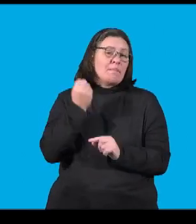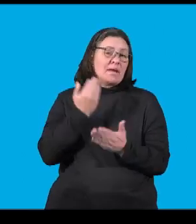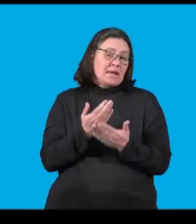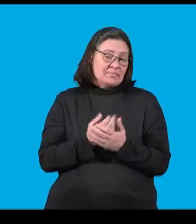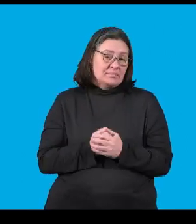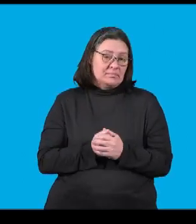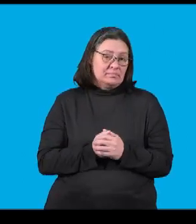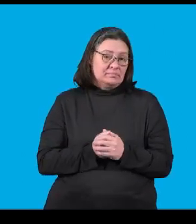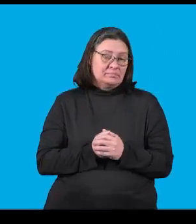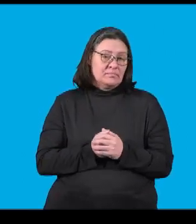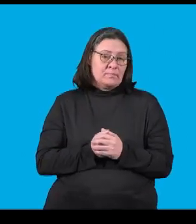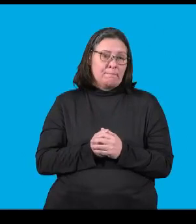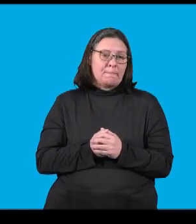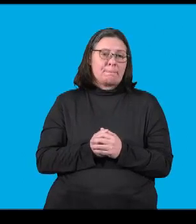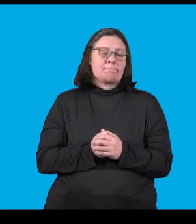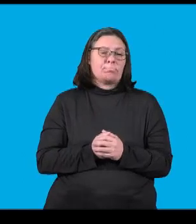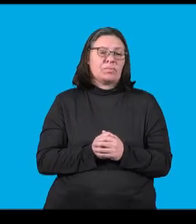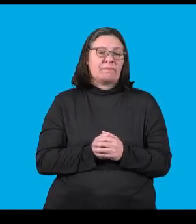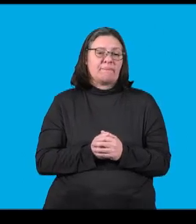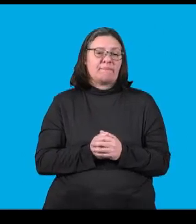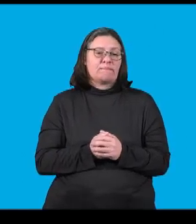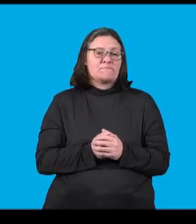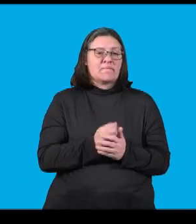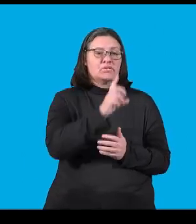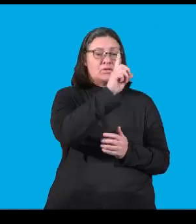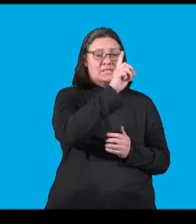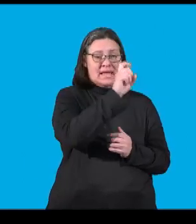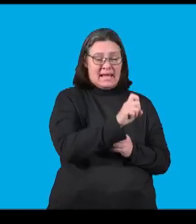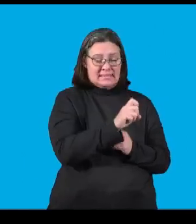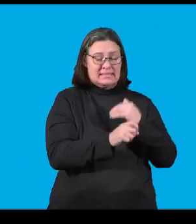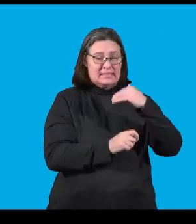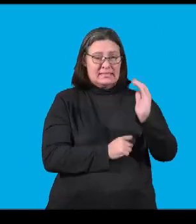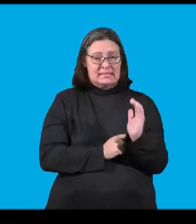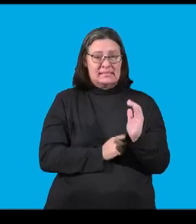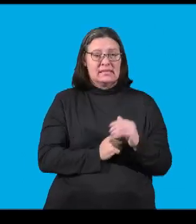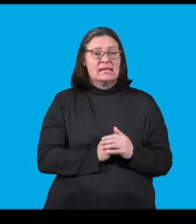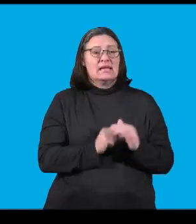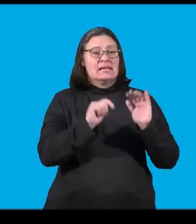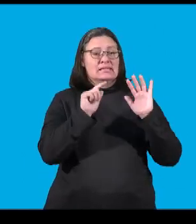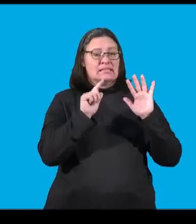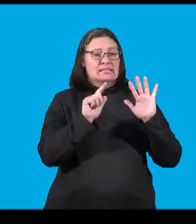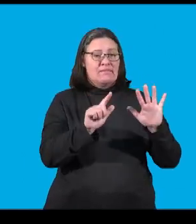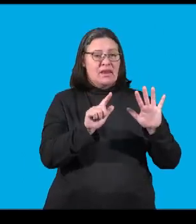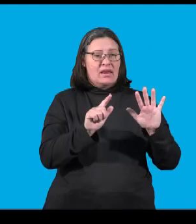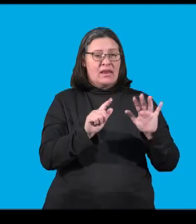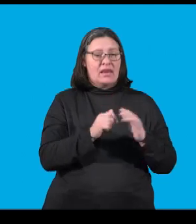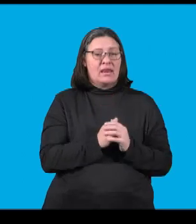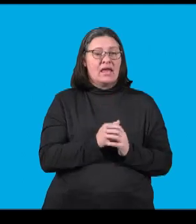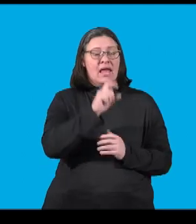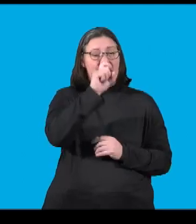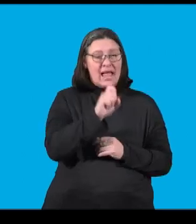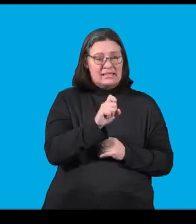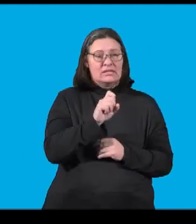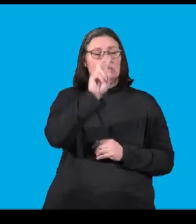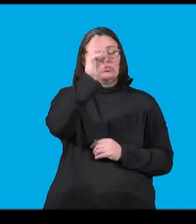now derive. So we've got the derivative is going to be taken of 7x. You see that I haven't